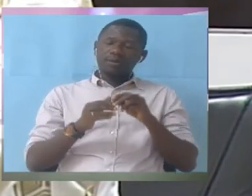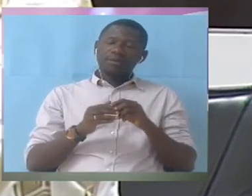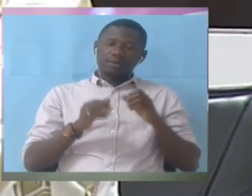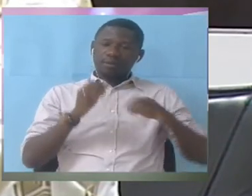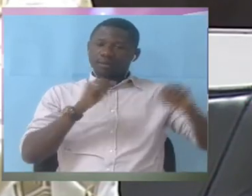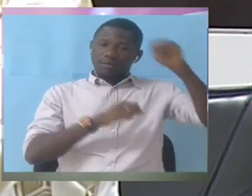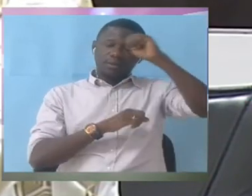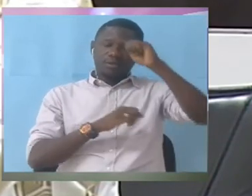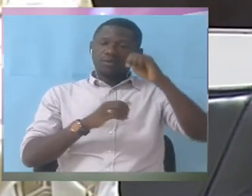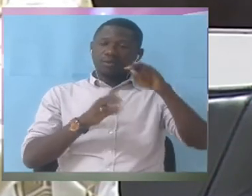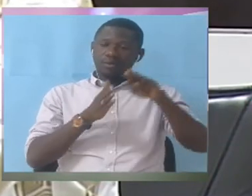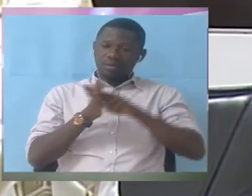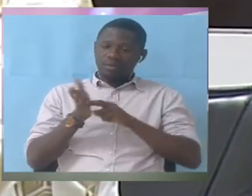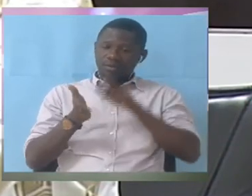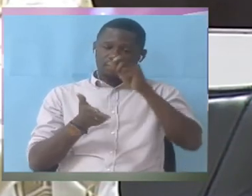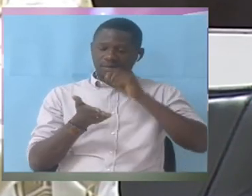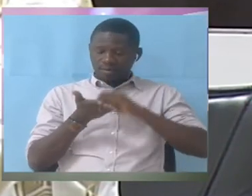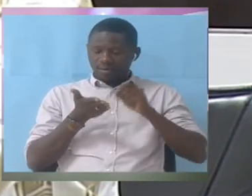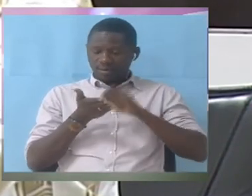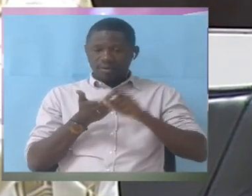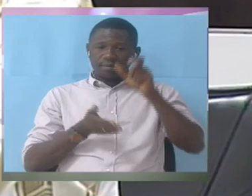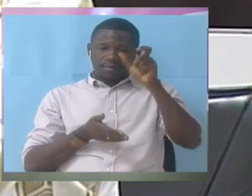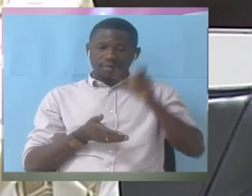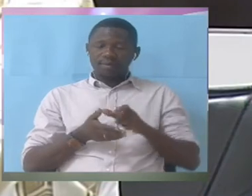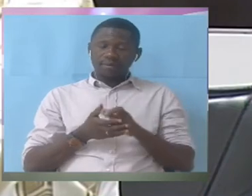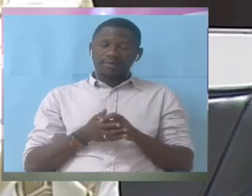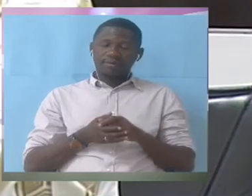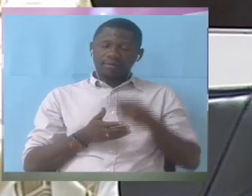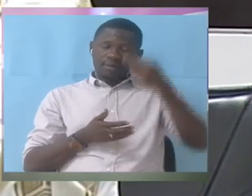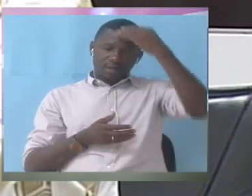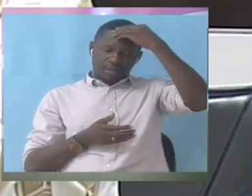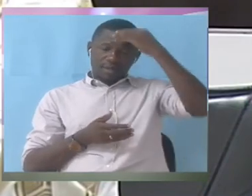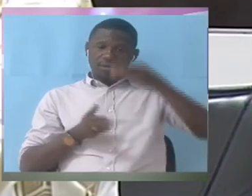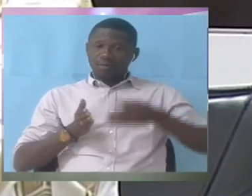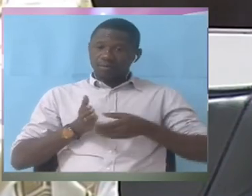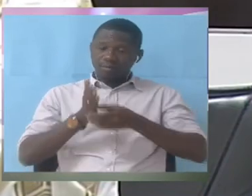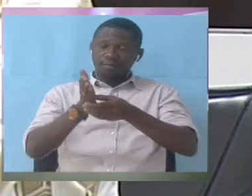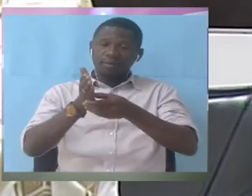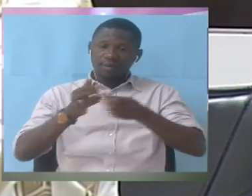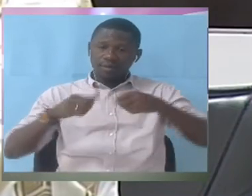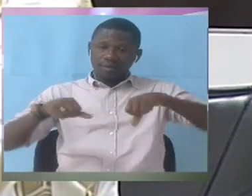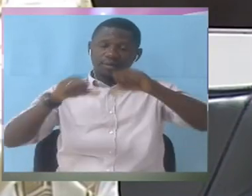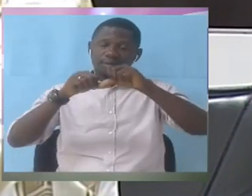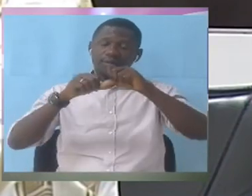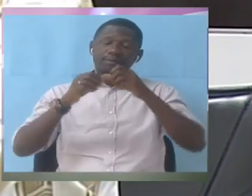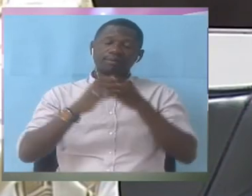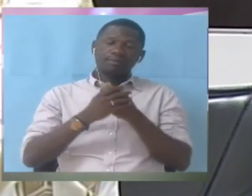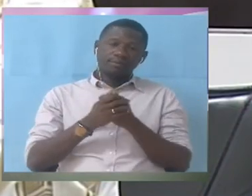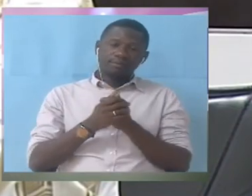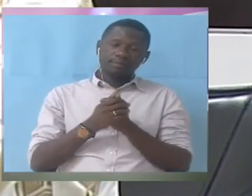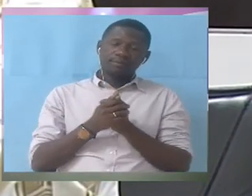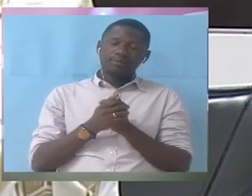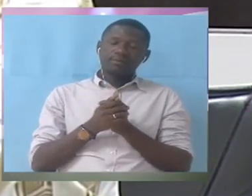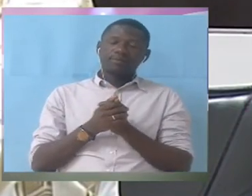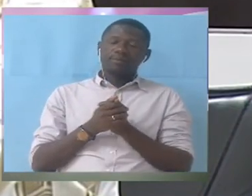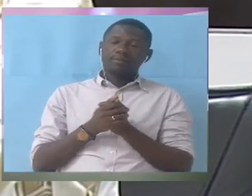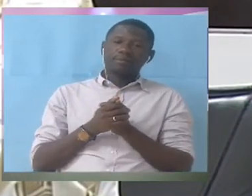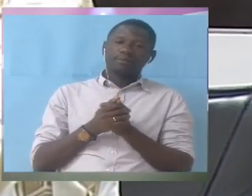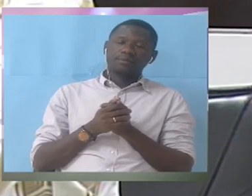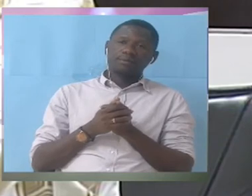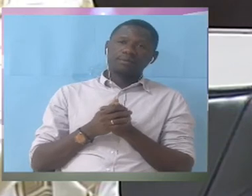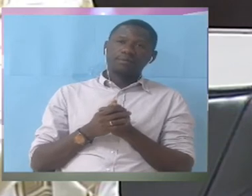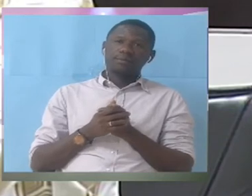Ñu dal di ikati suma mahama, senior registrar. Head of department. Ma jité wana bobu. And finally I